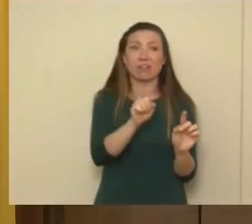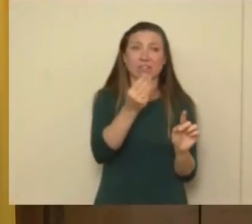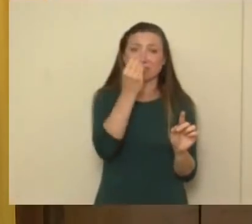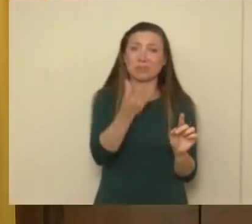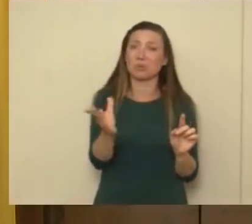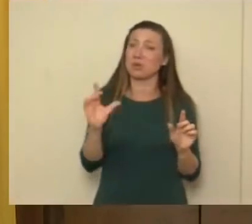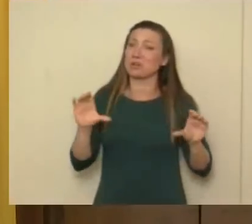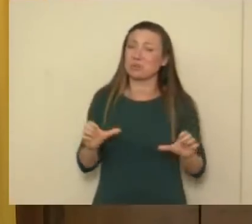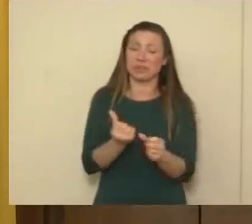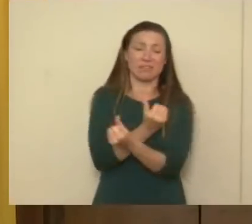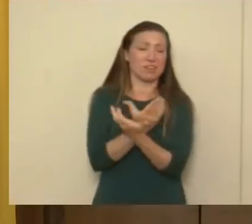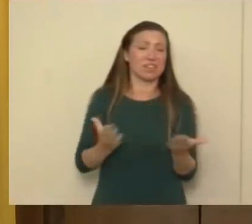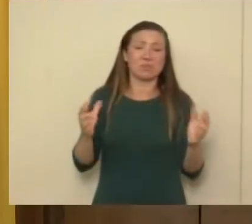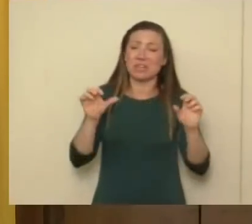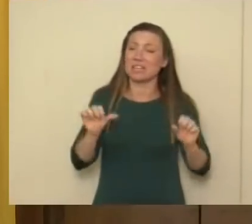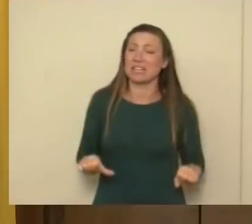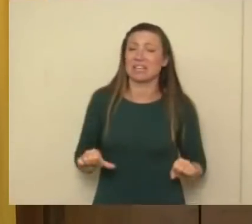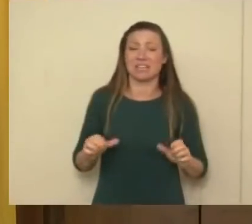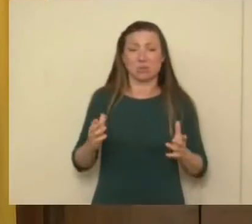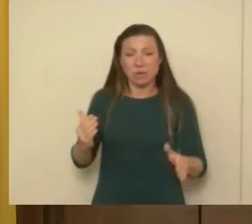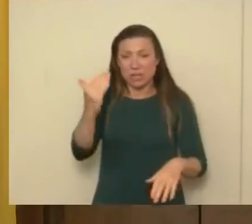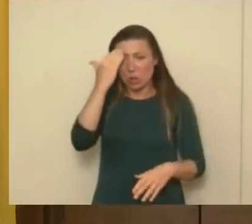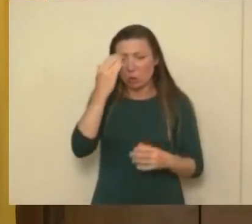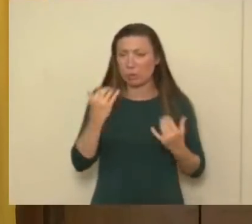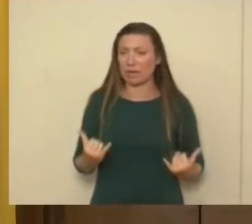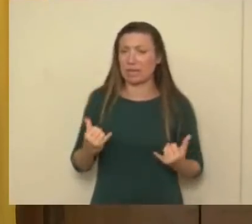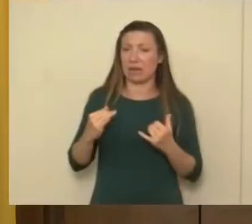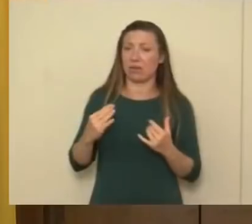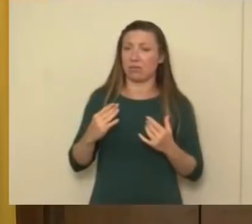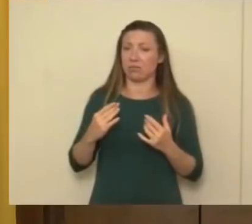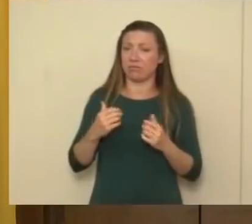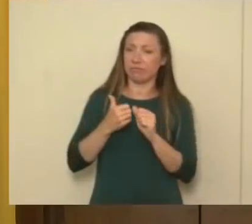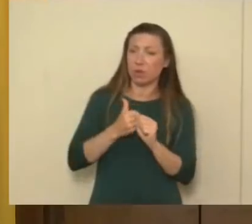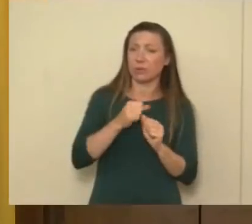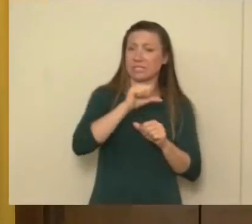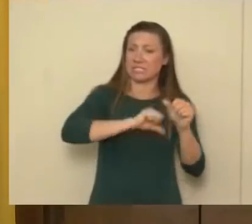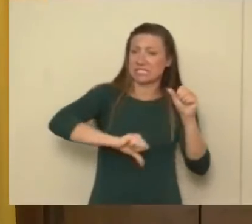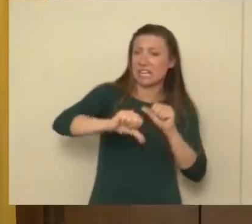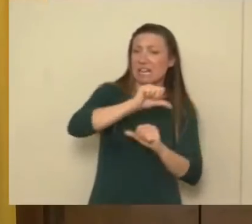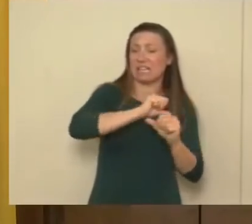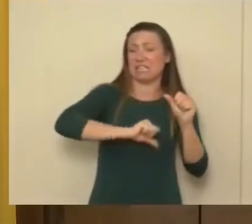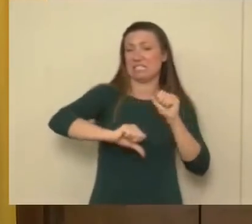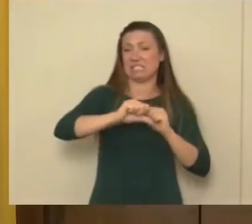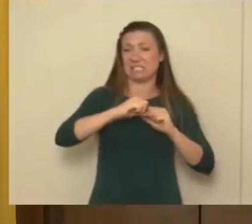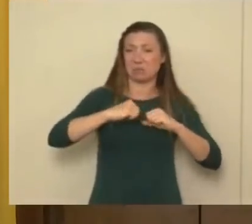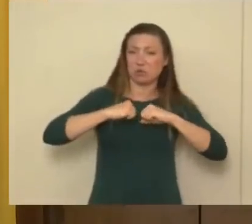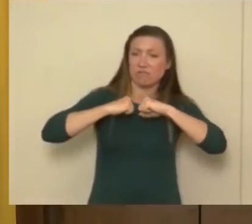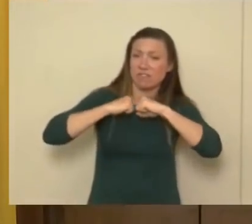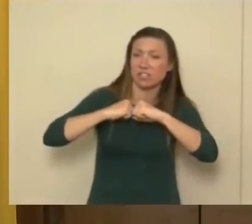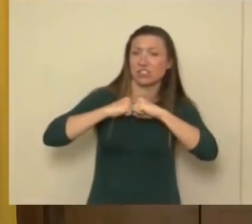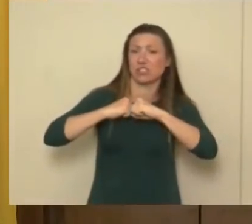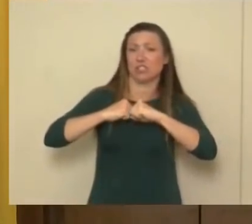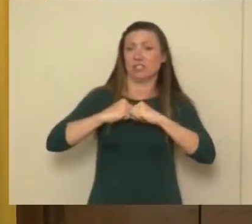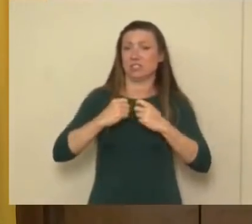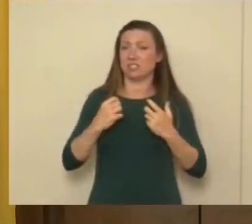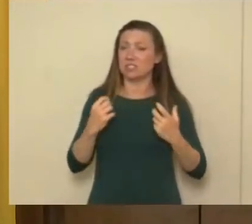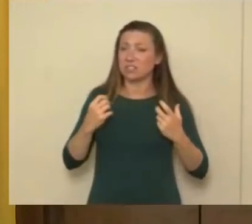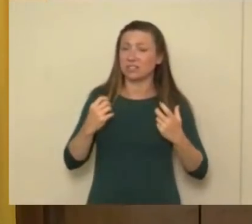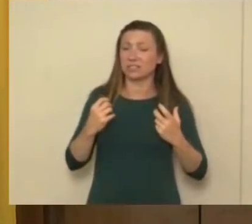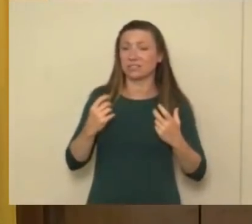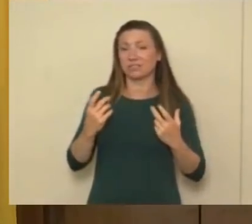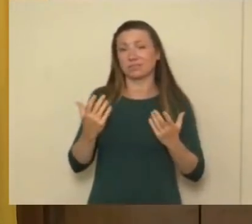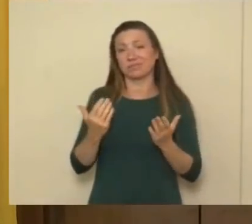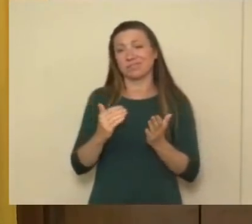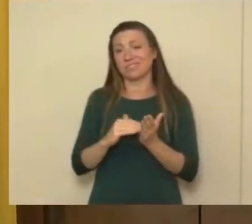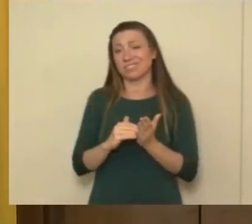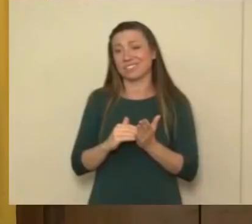isolation, surveillance, and good preventive protocols inside our corrections institutions. And again, last thing,